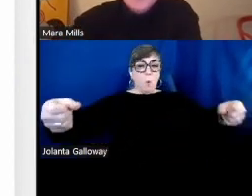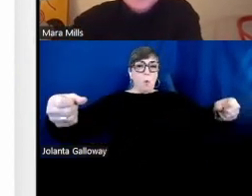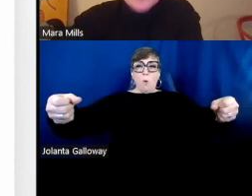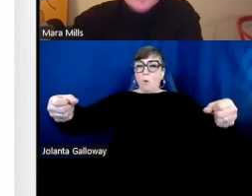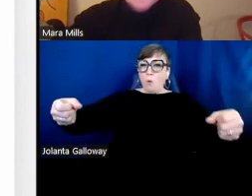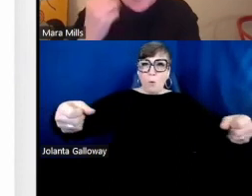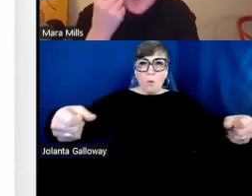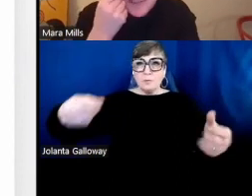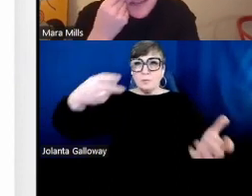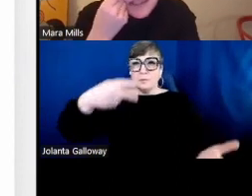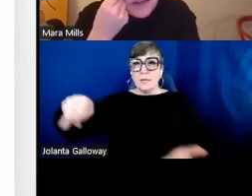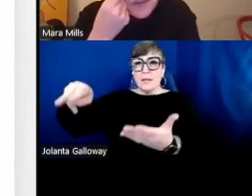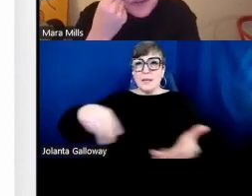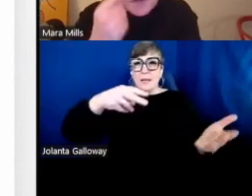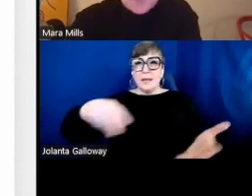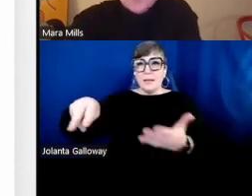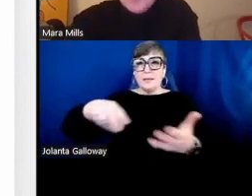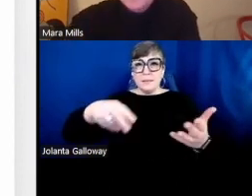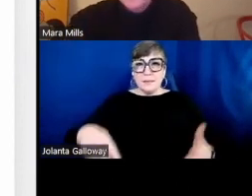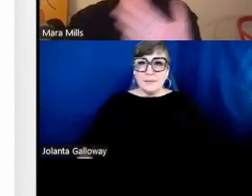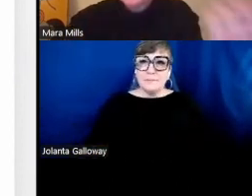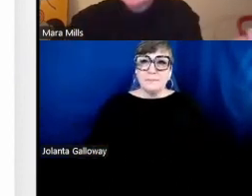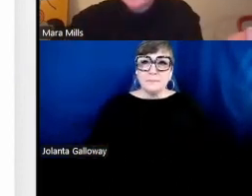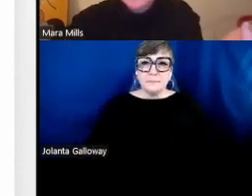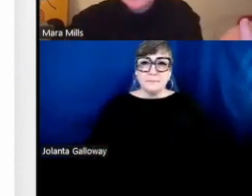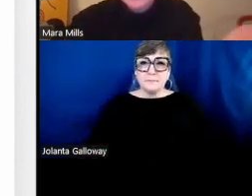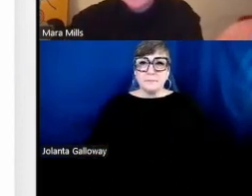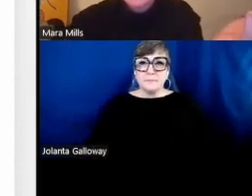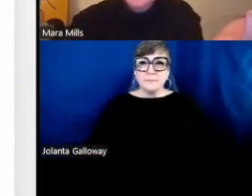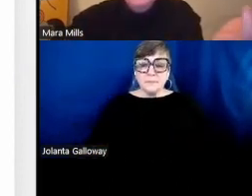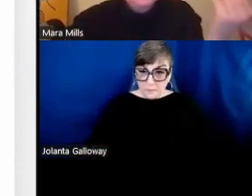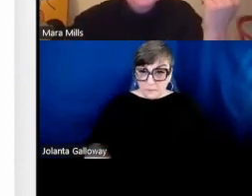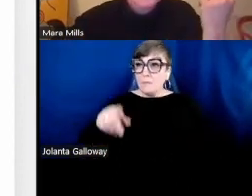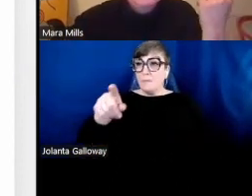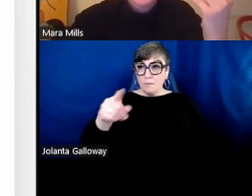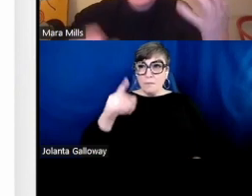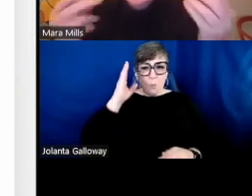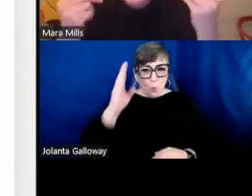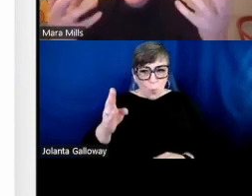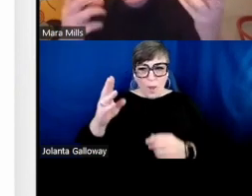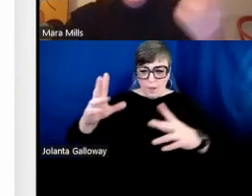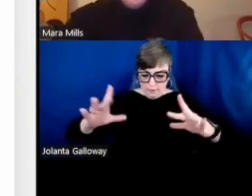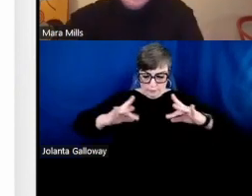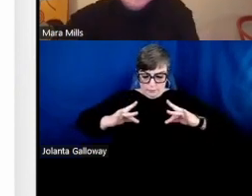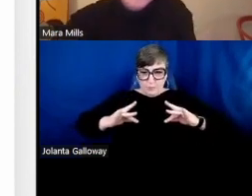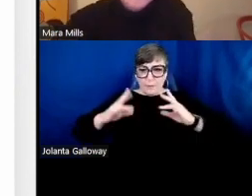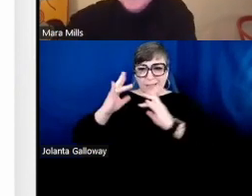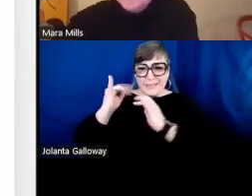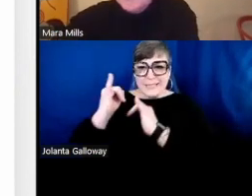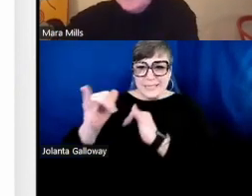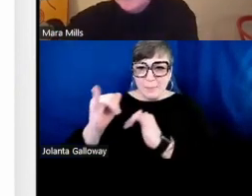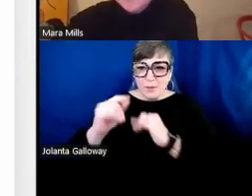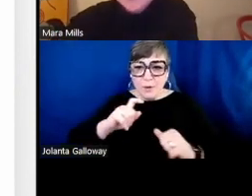room gernsbach predicted that deaf people in the future would wear similar metallic receivers um to receive um shock